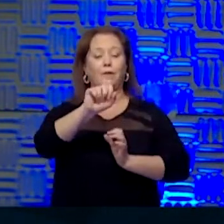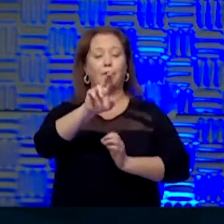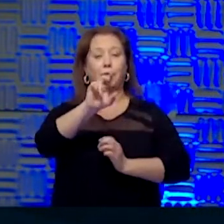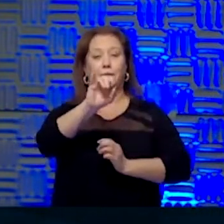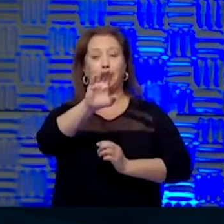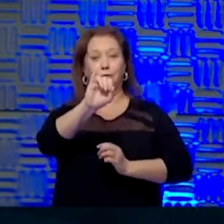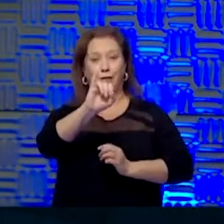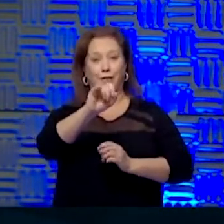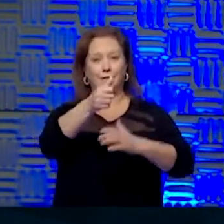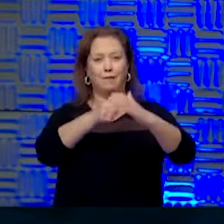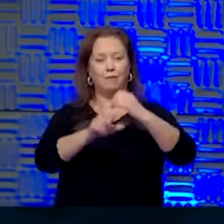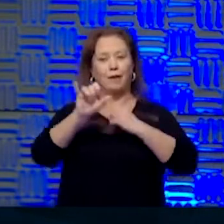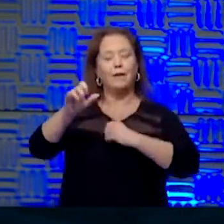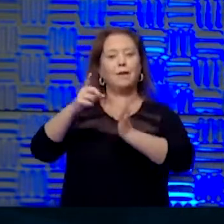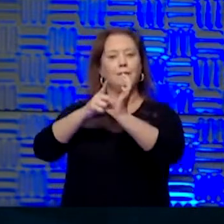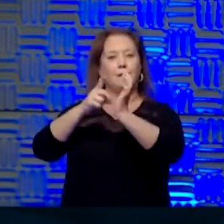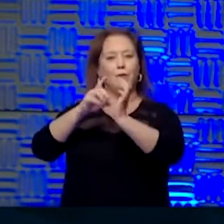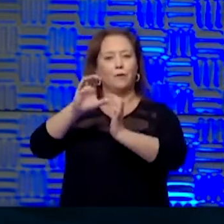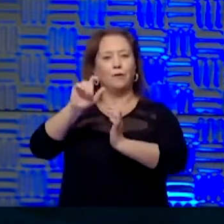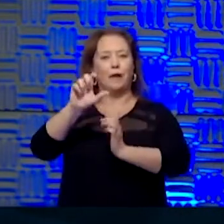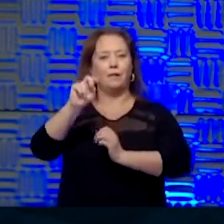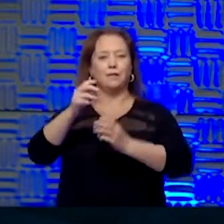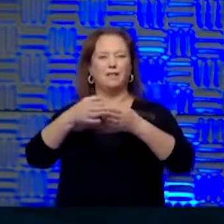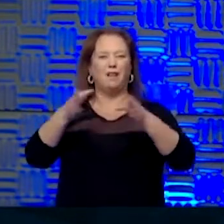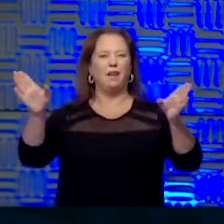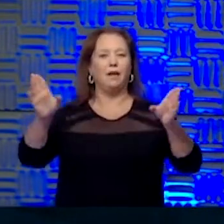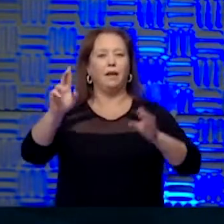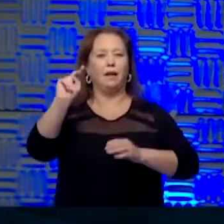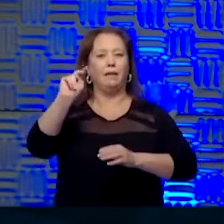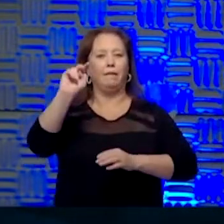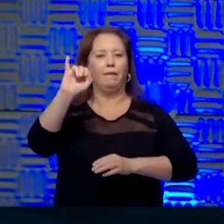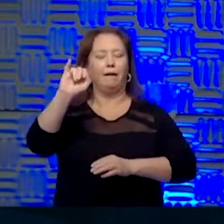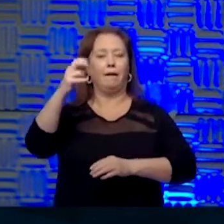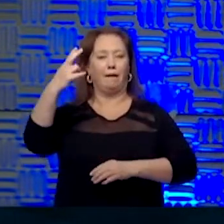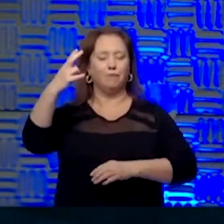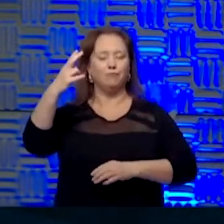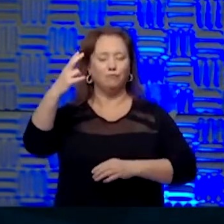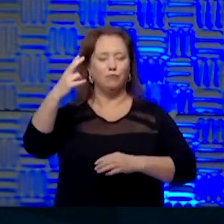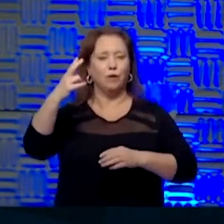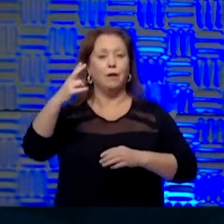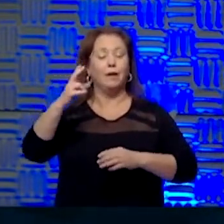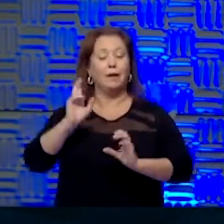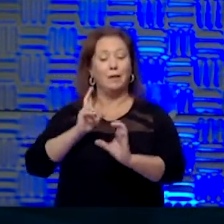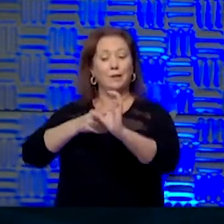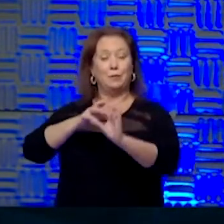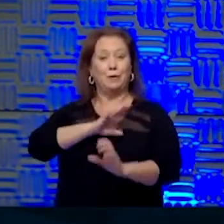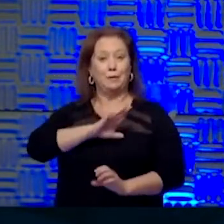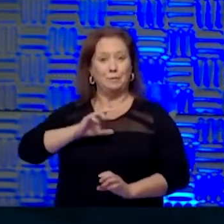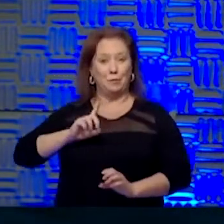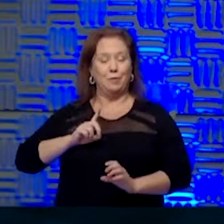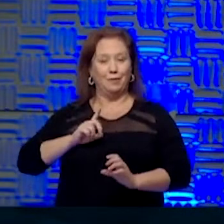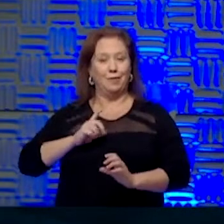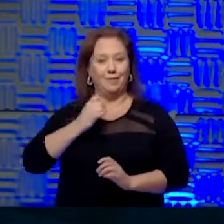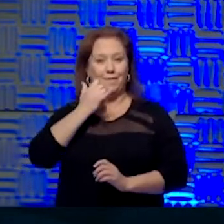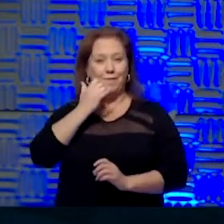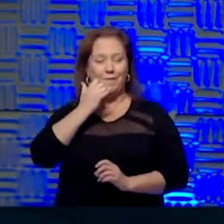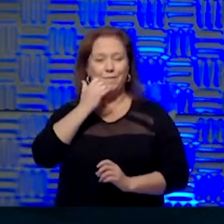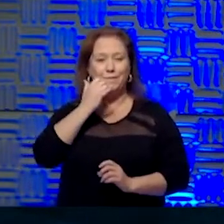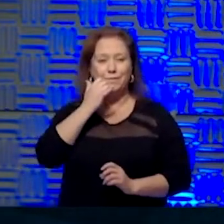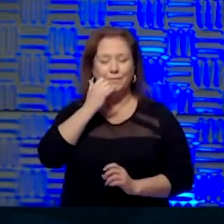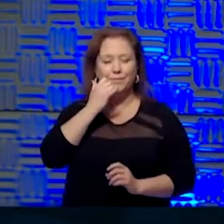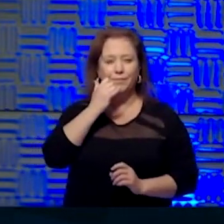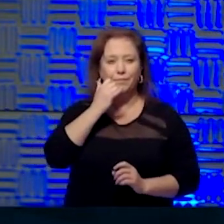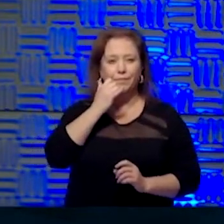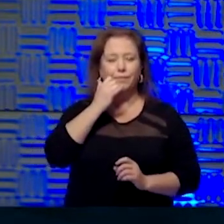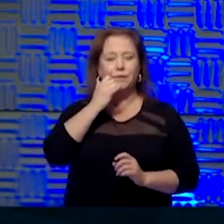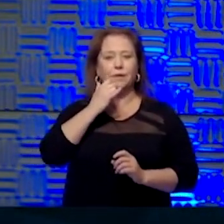Dr. Collins is the head of the entire NIH. And he joined the board by phone to